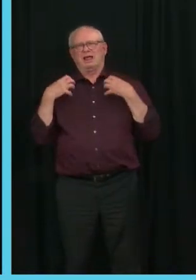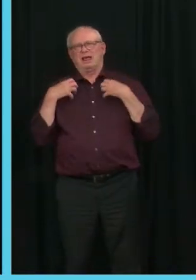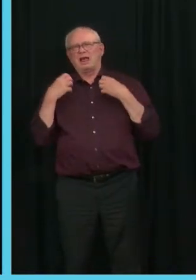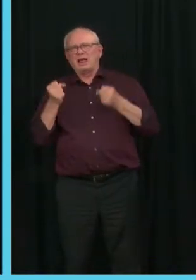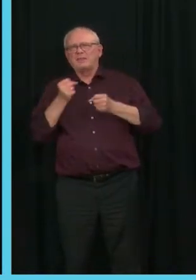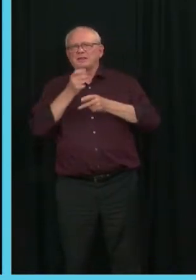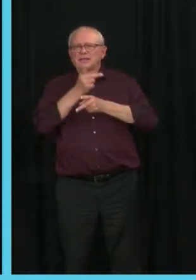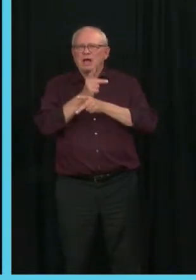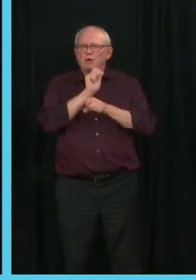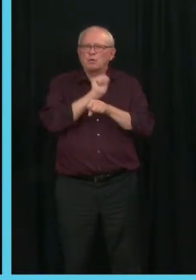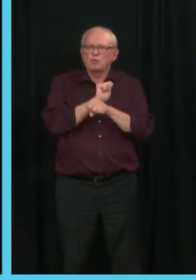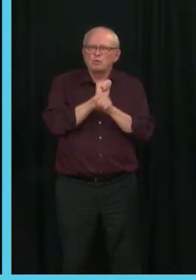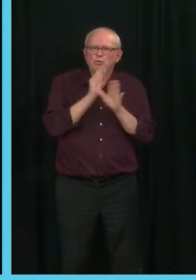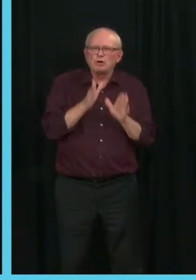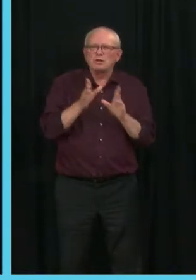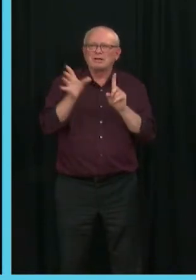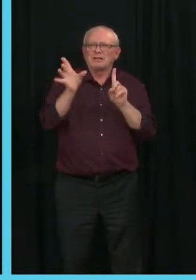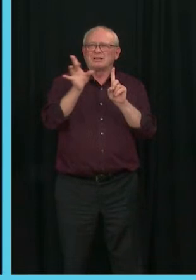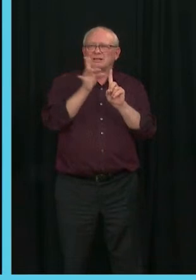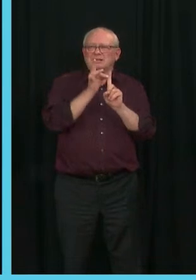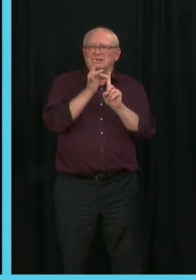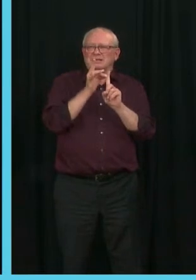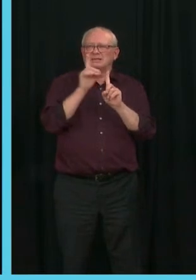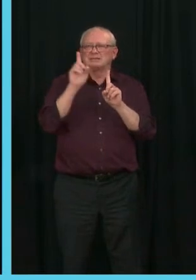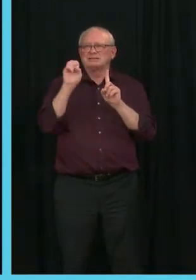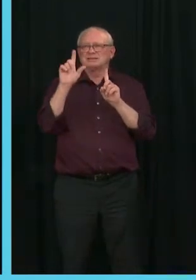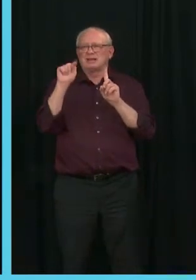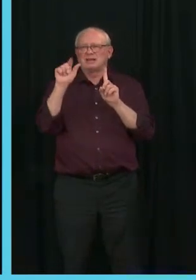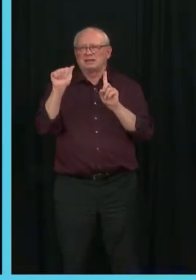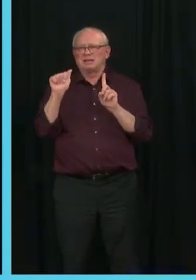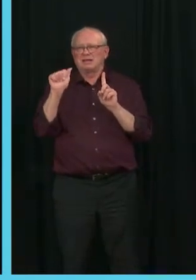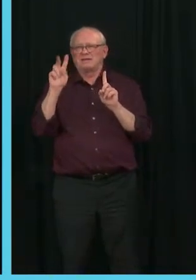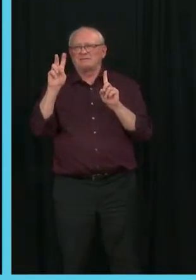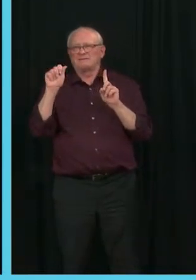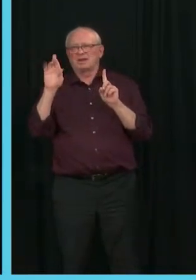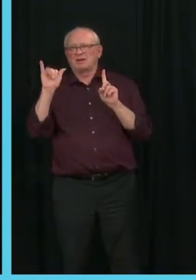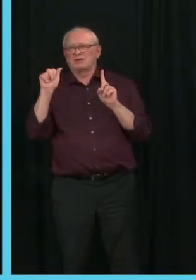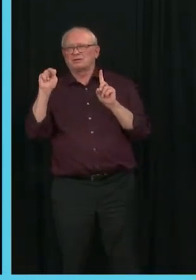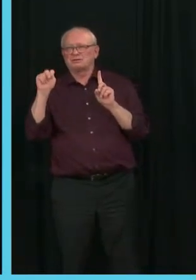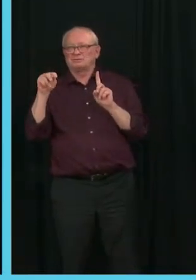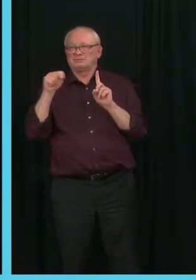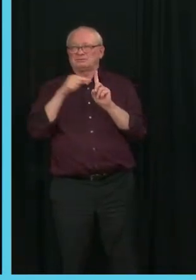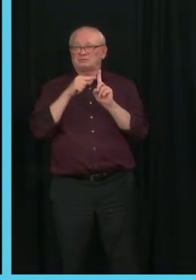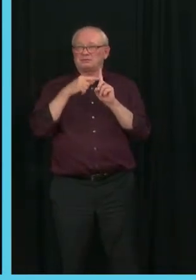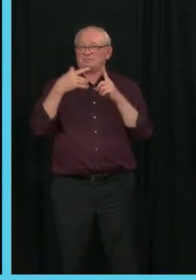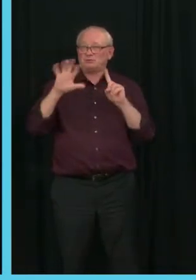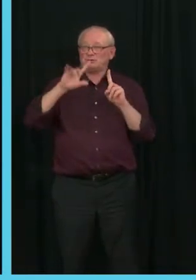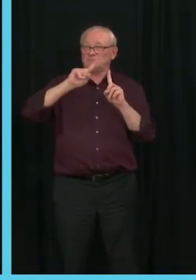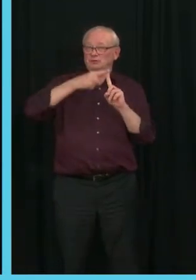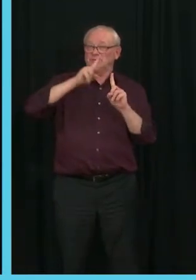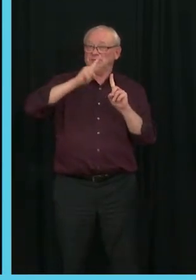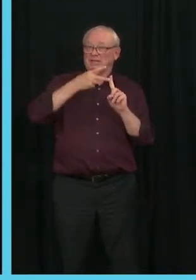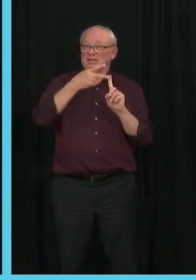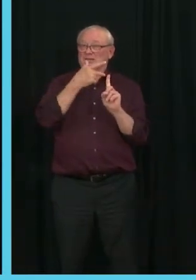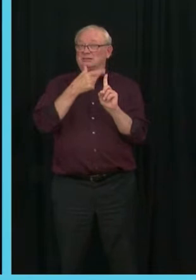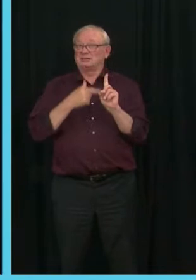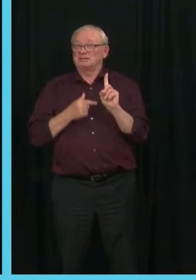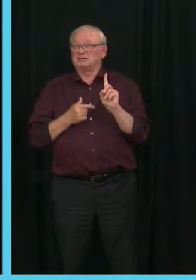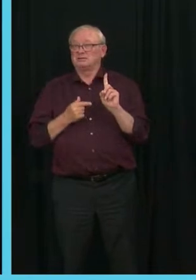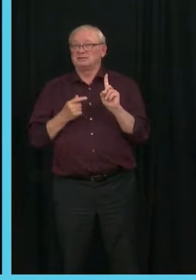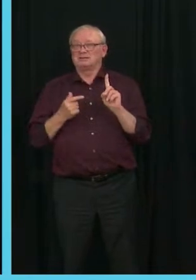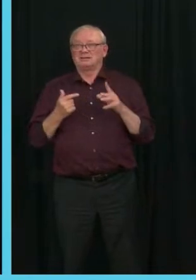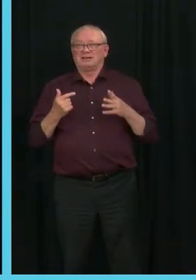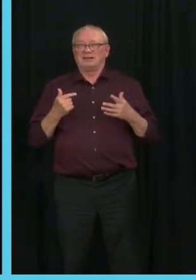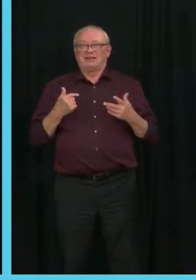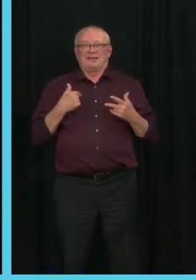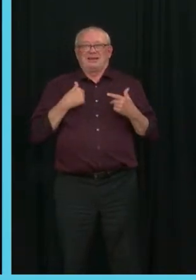to those outbreaks at FMC have 1 or 2 doses of vaccine? I don't have the current statistics.